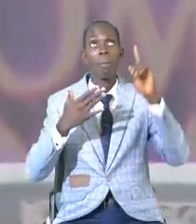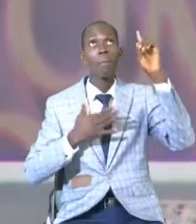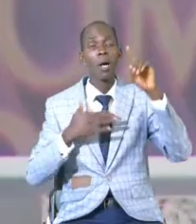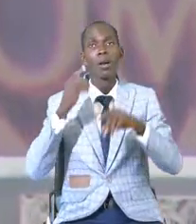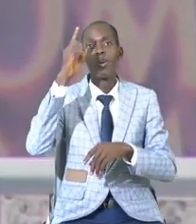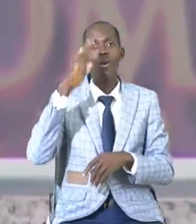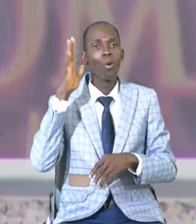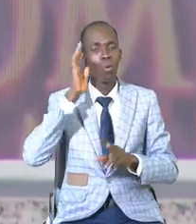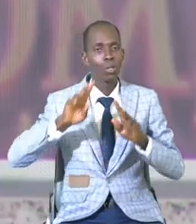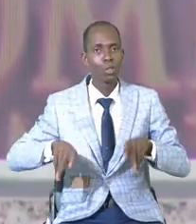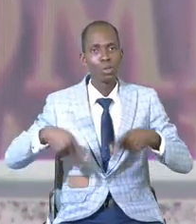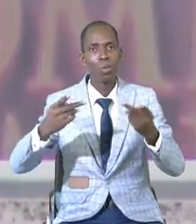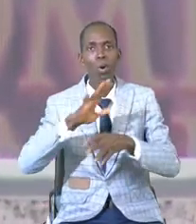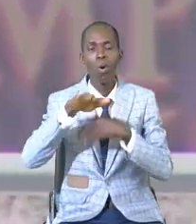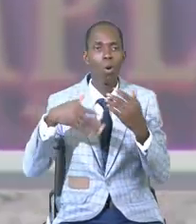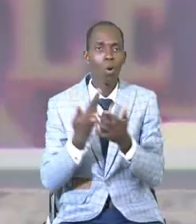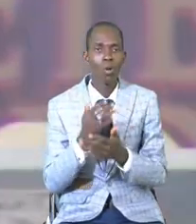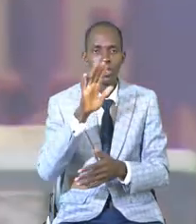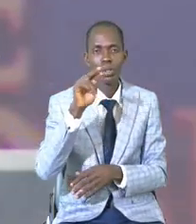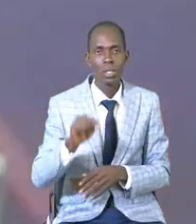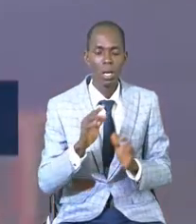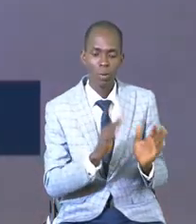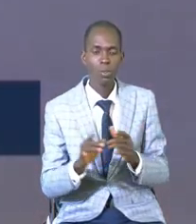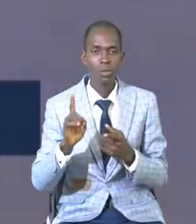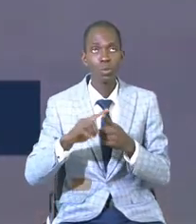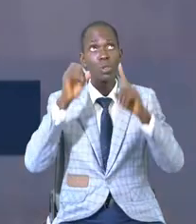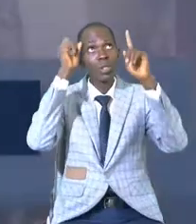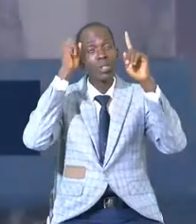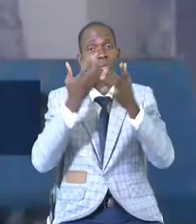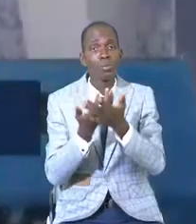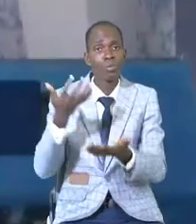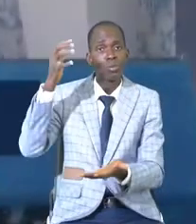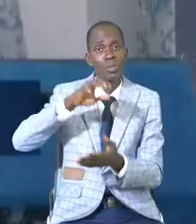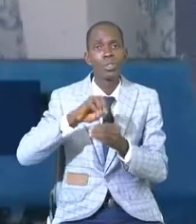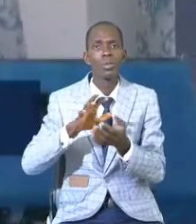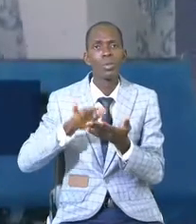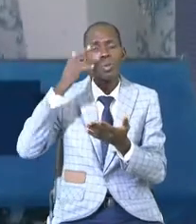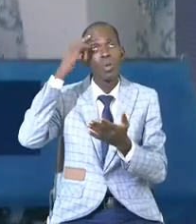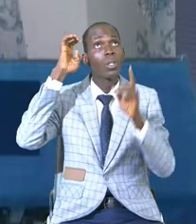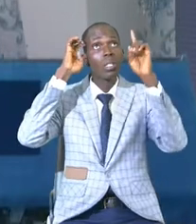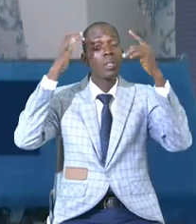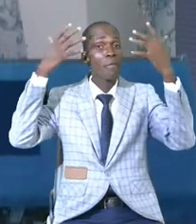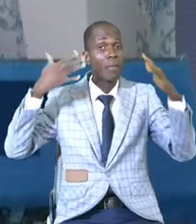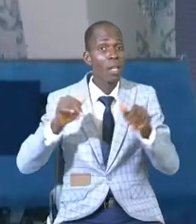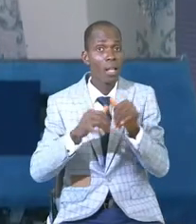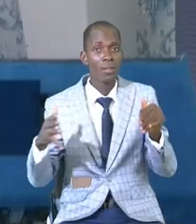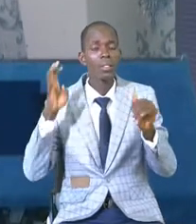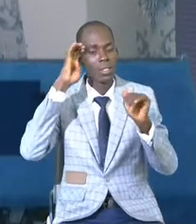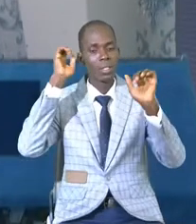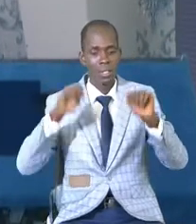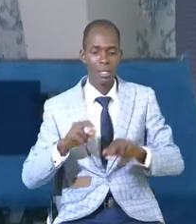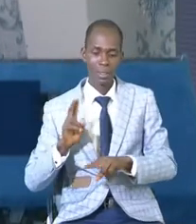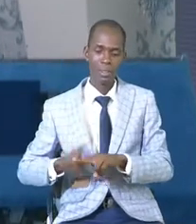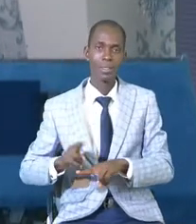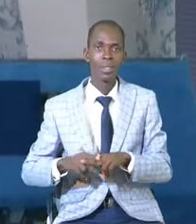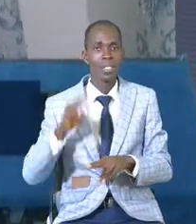need according to his riches in glory. Because he's done everything now, he can sit down. He's sitting